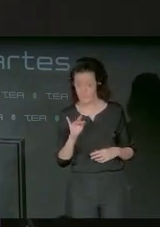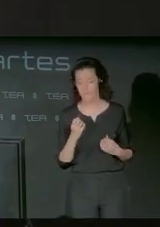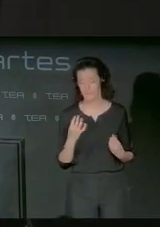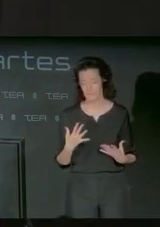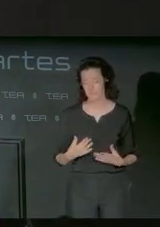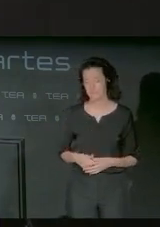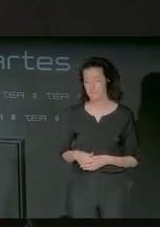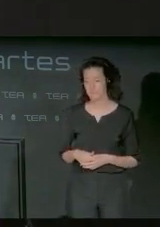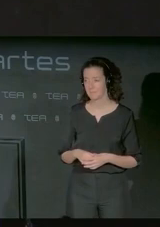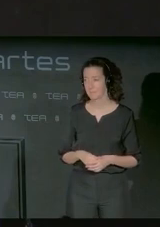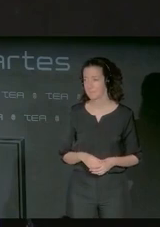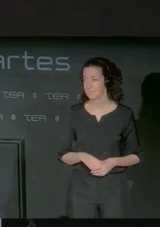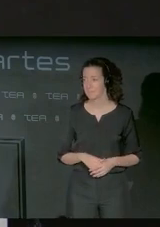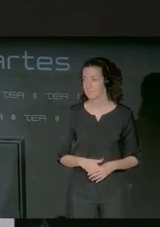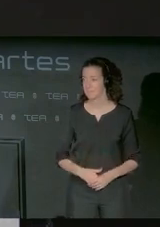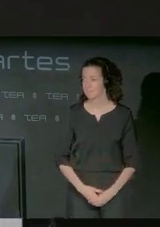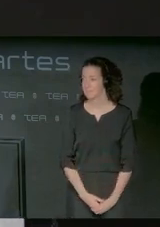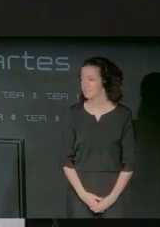okay.